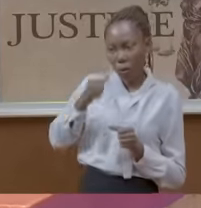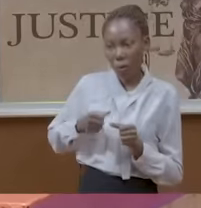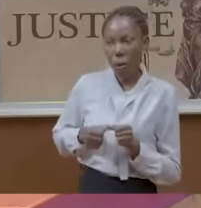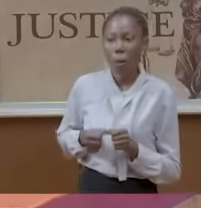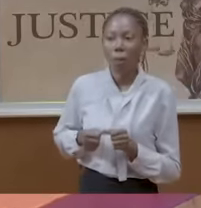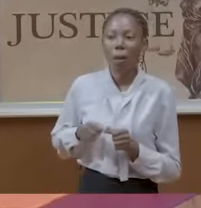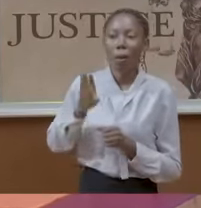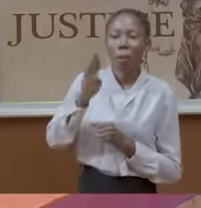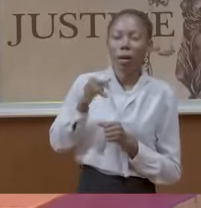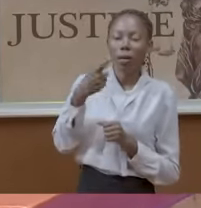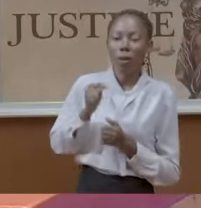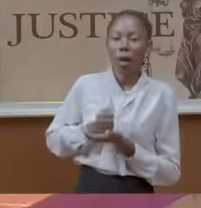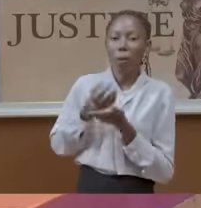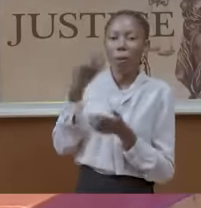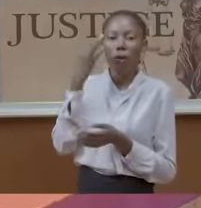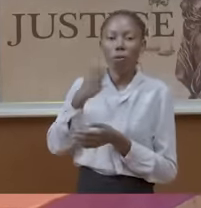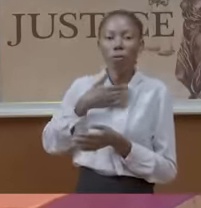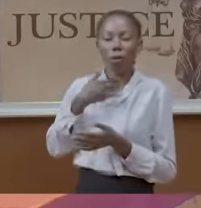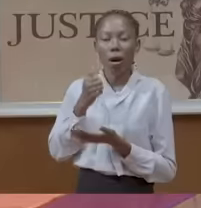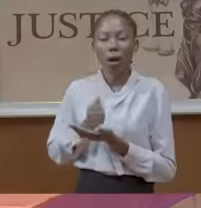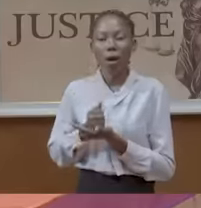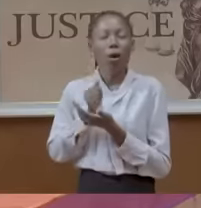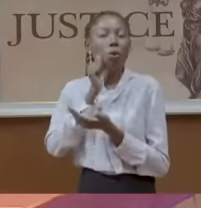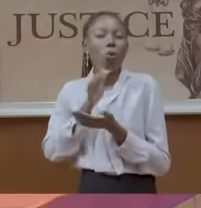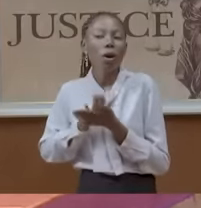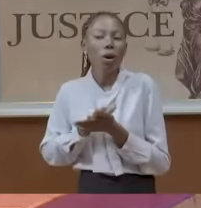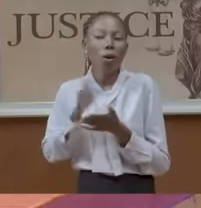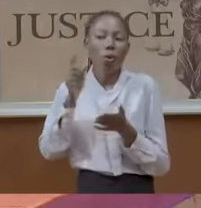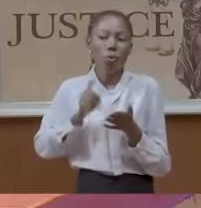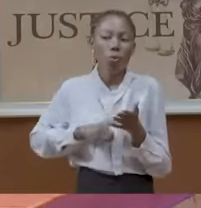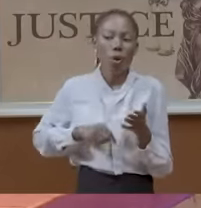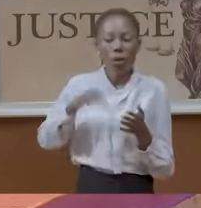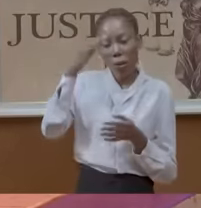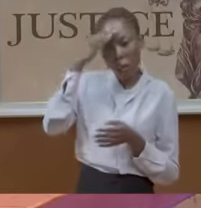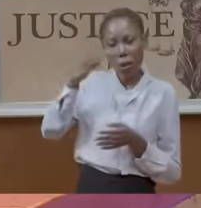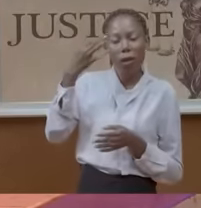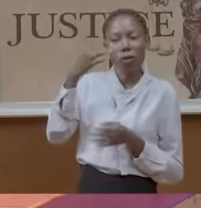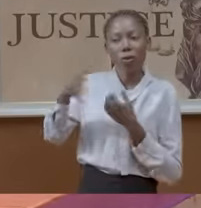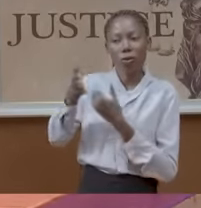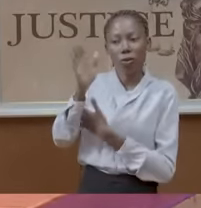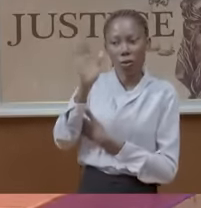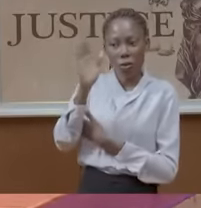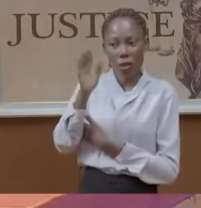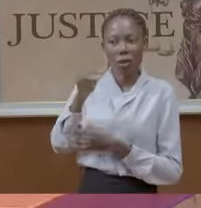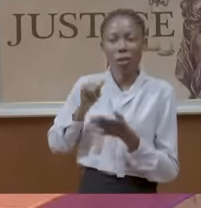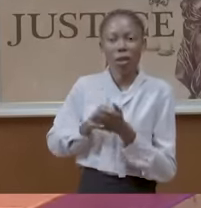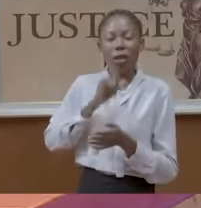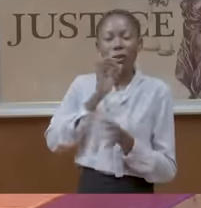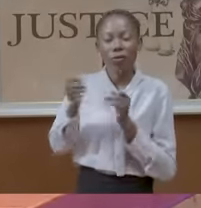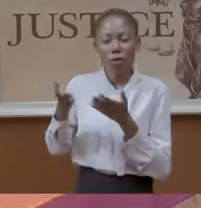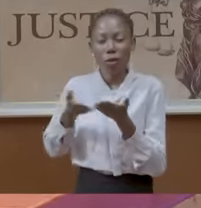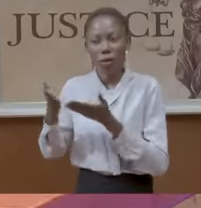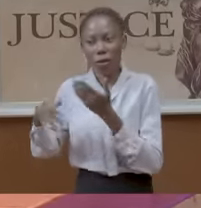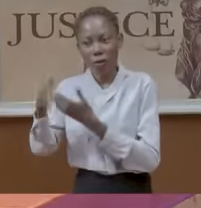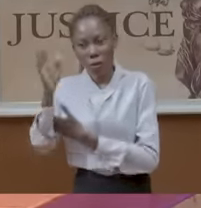to remember by the help of my wife what men of God had been telling me in time past, that it is in the service unto God that